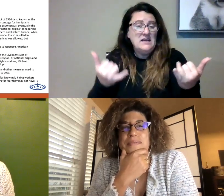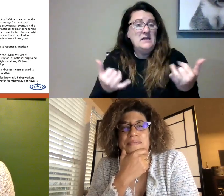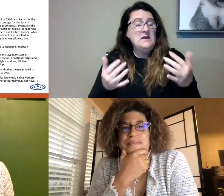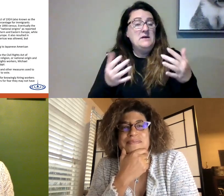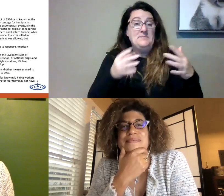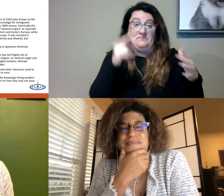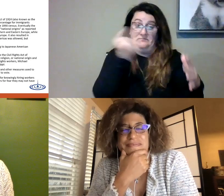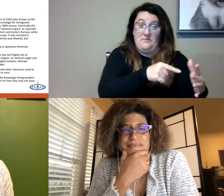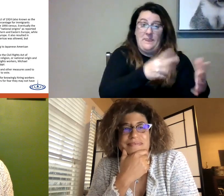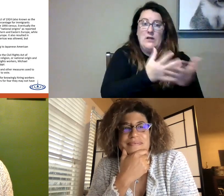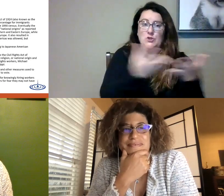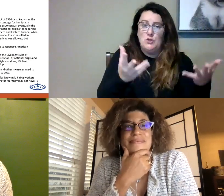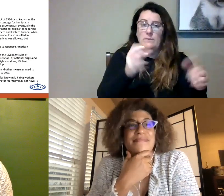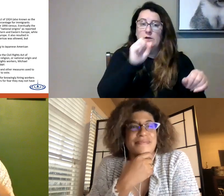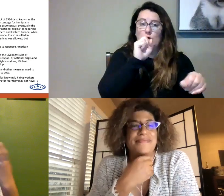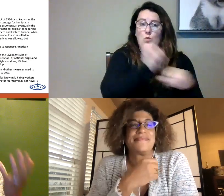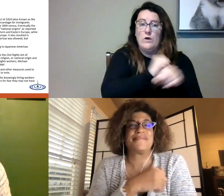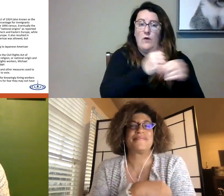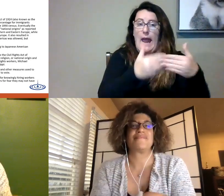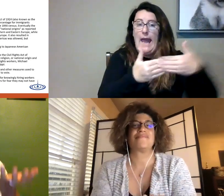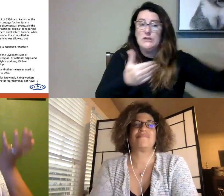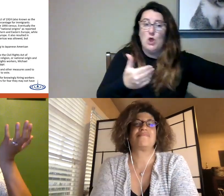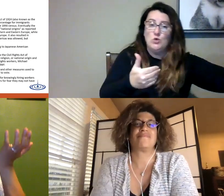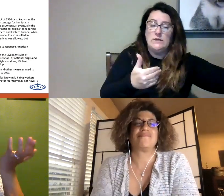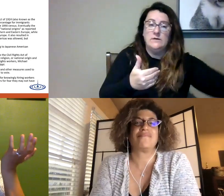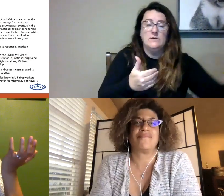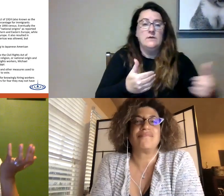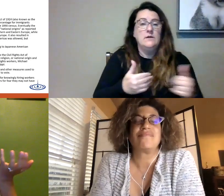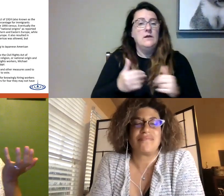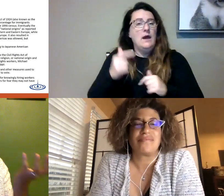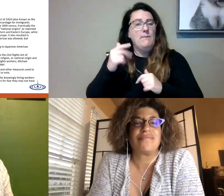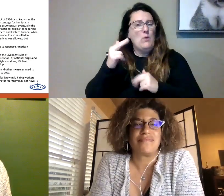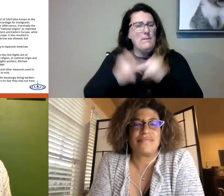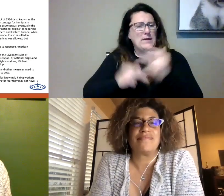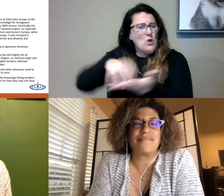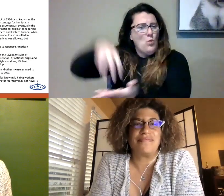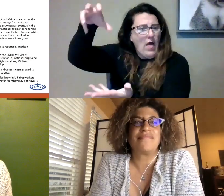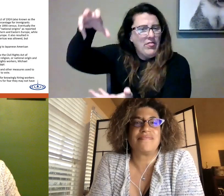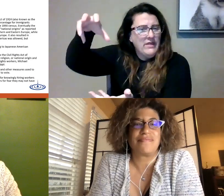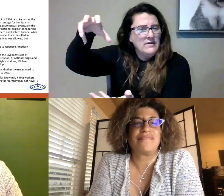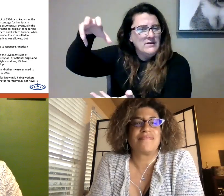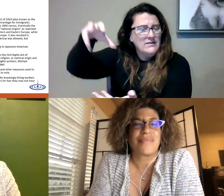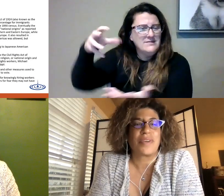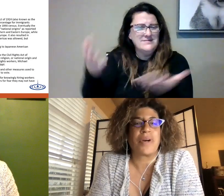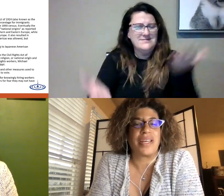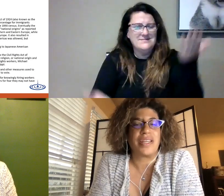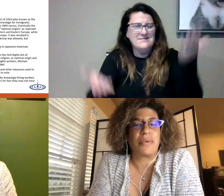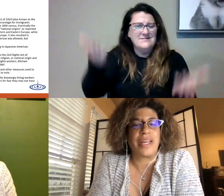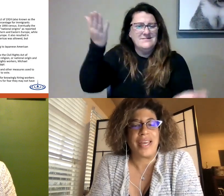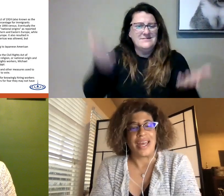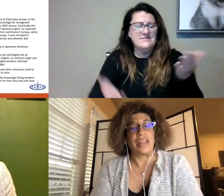there's so much work for exclusion, and yet at the same time, when we're building wealth, where is that landing?